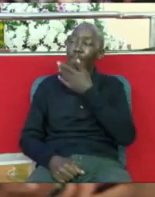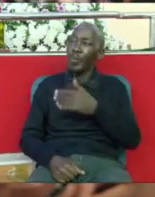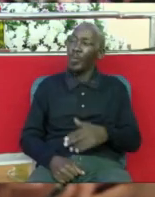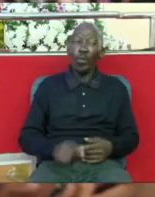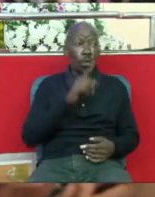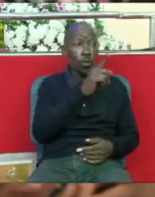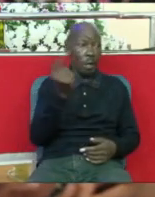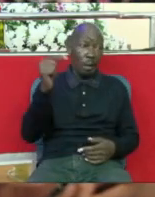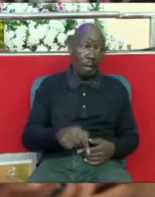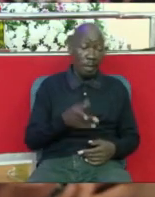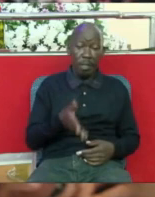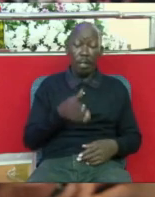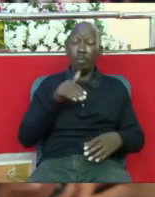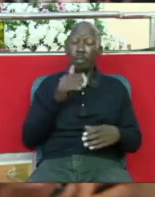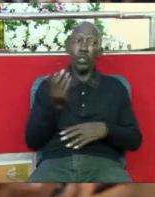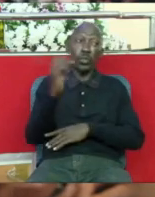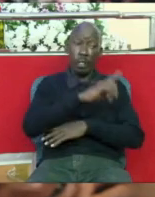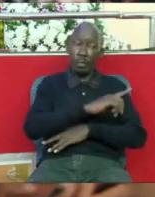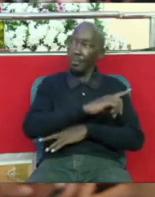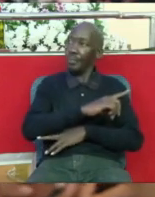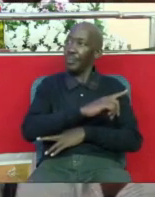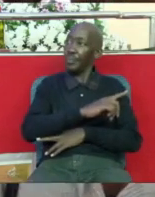You came in here today. Ulikuja hapa siku ya leo.